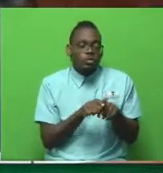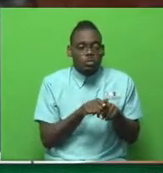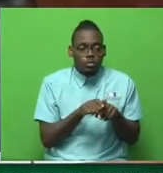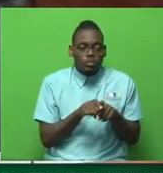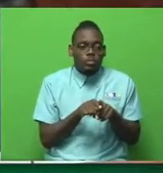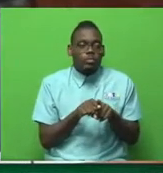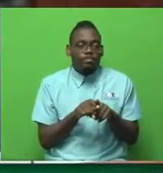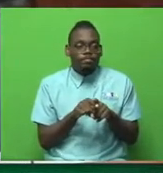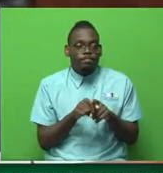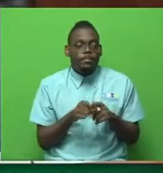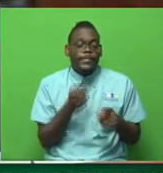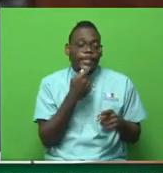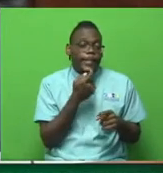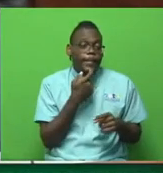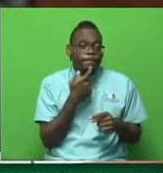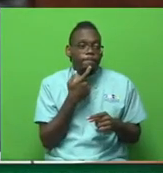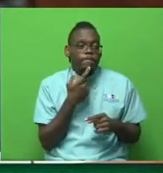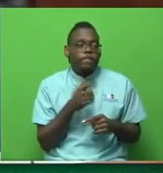um